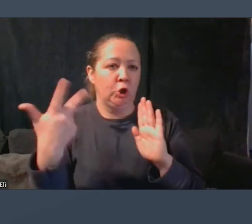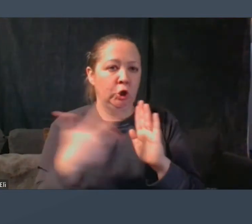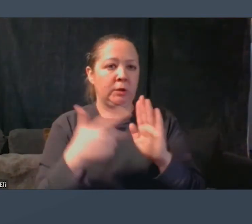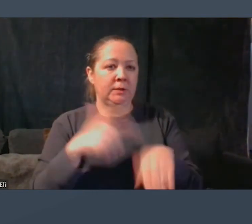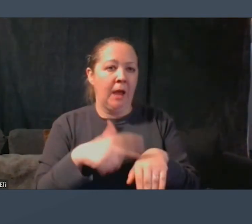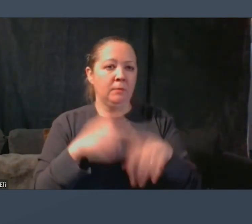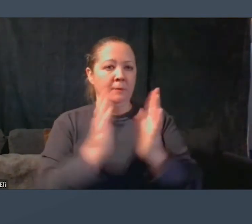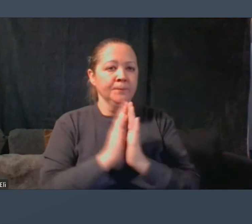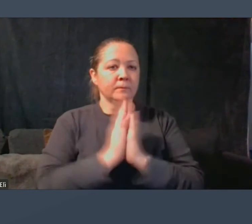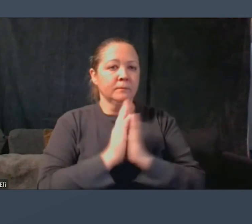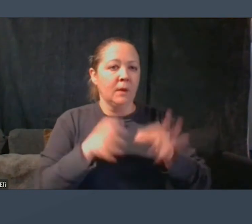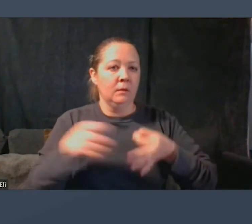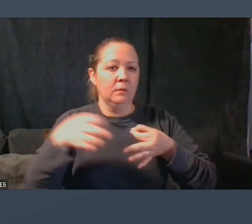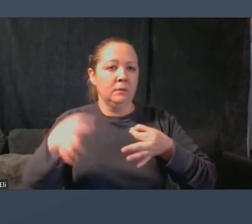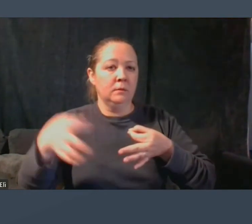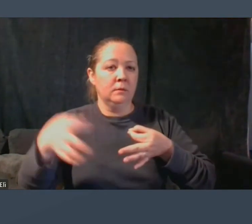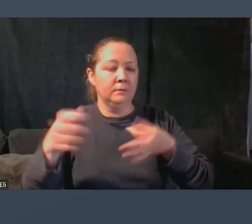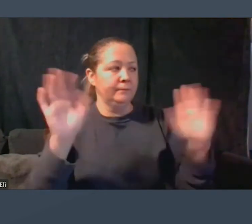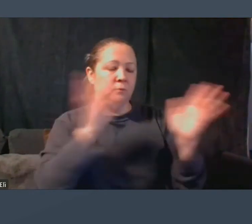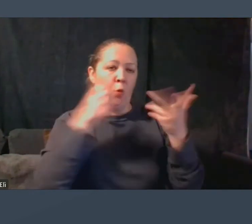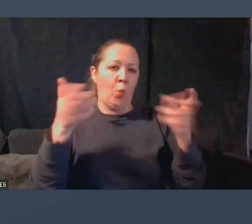here, and the issue is,